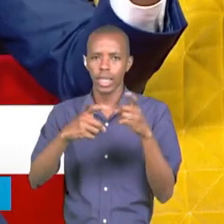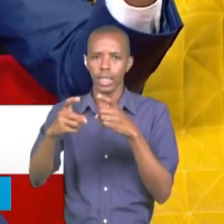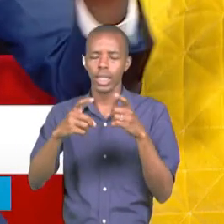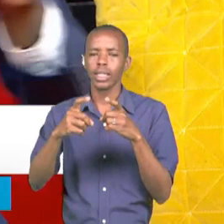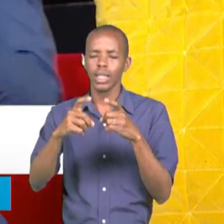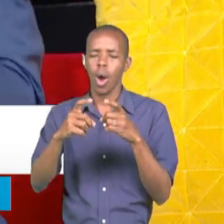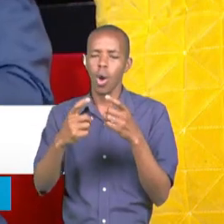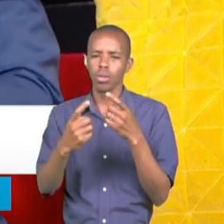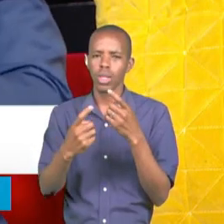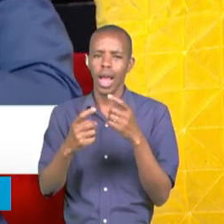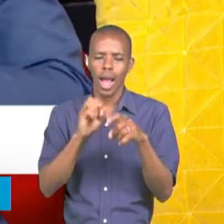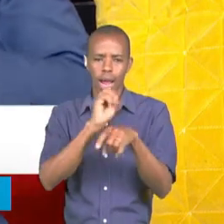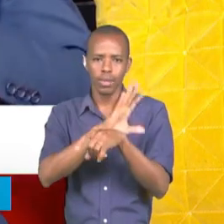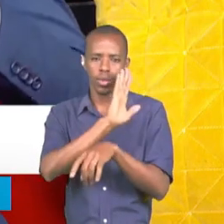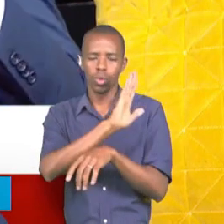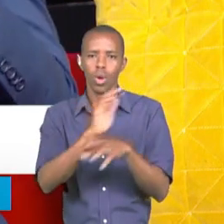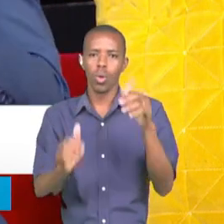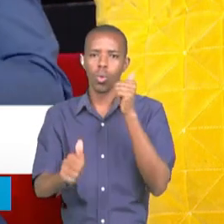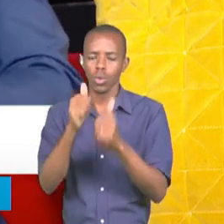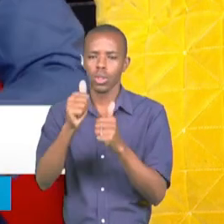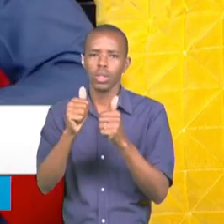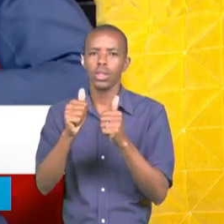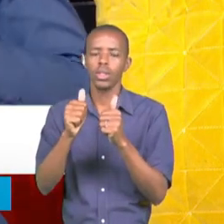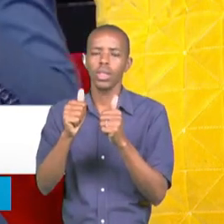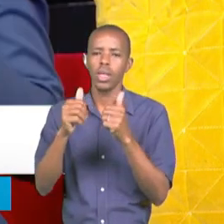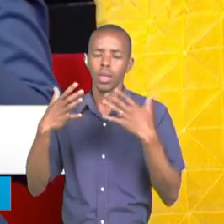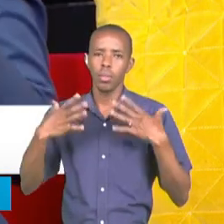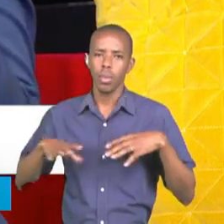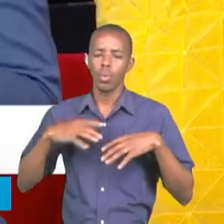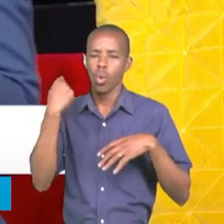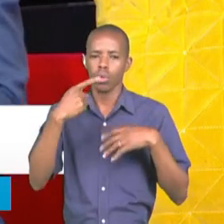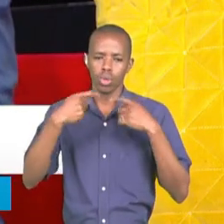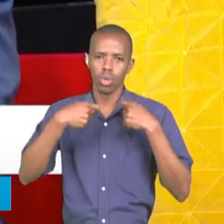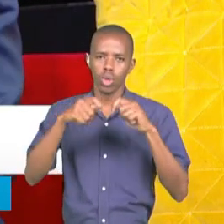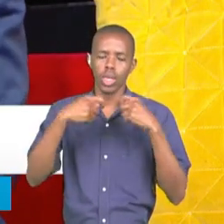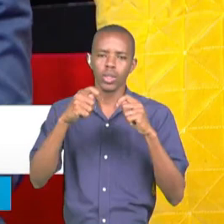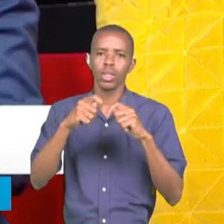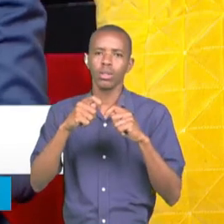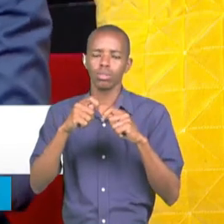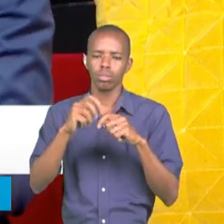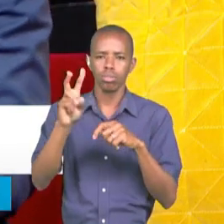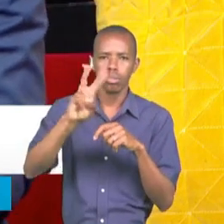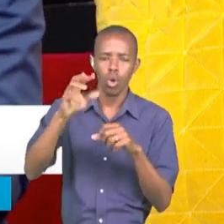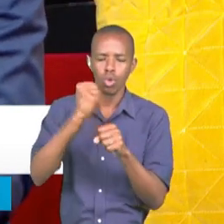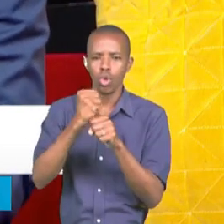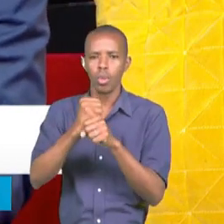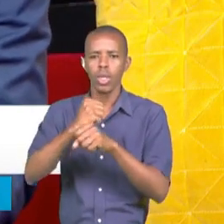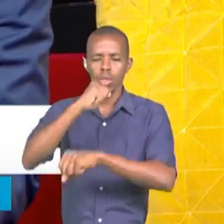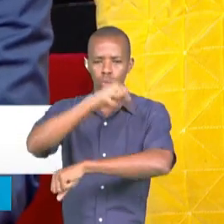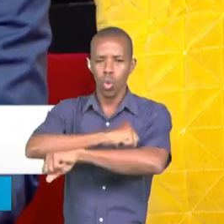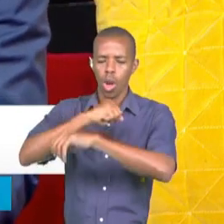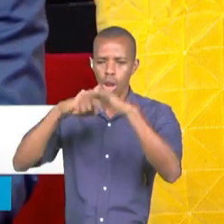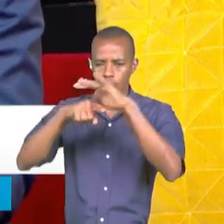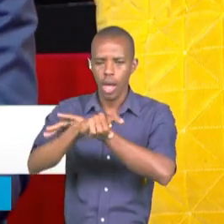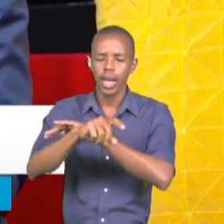cooked, what's your advice on these people who are still trying to make ends meet? They've gone to school, they're knocking in all